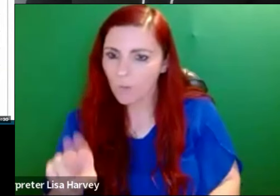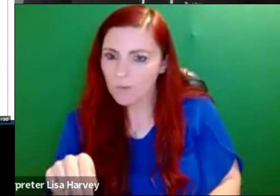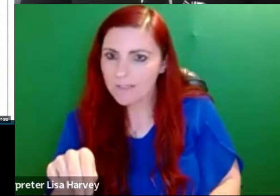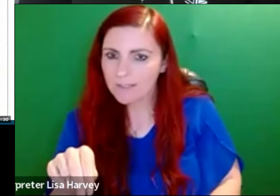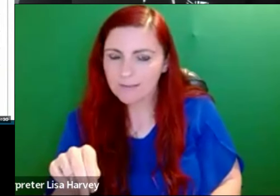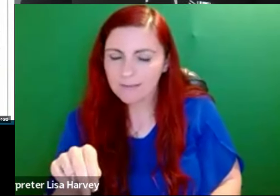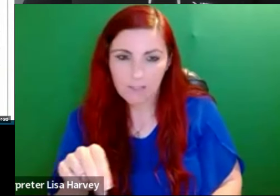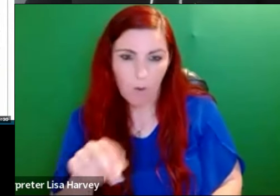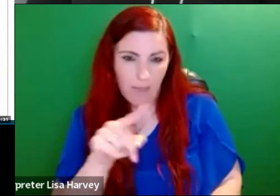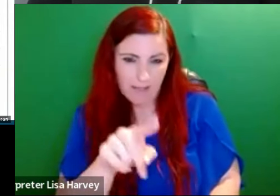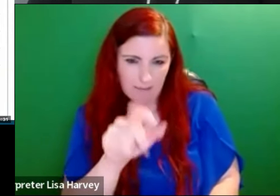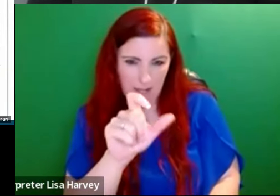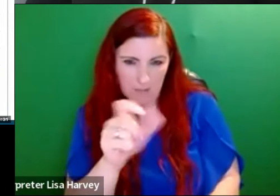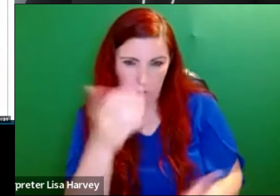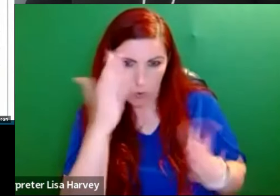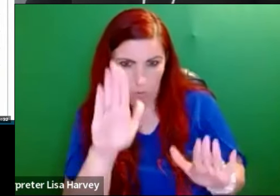here.